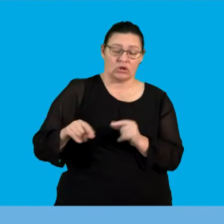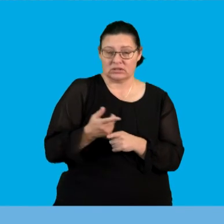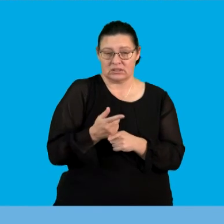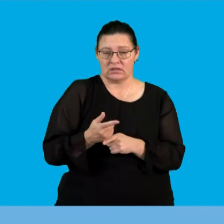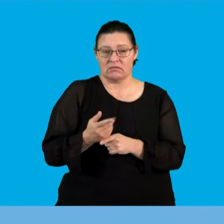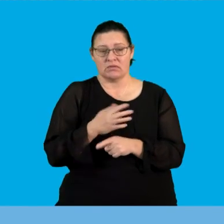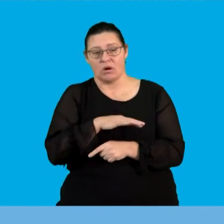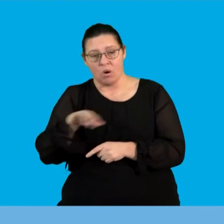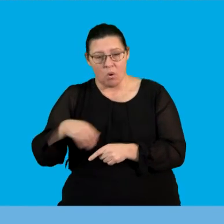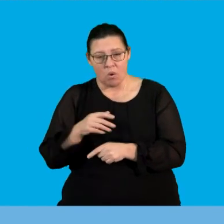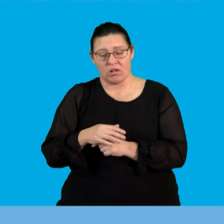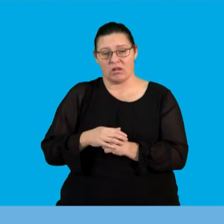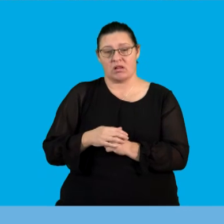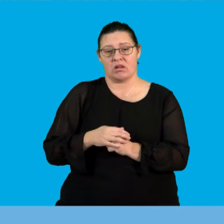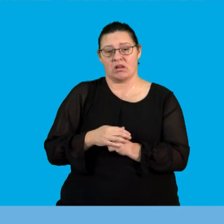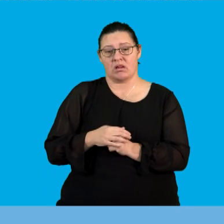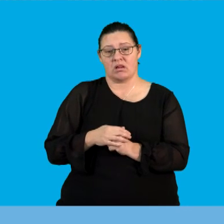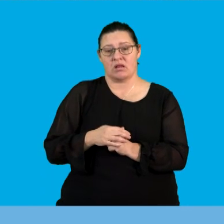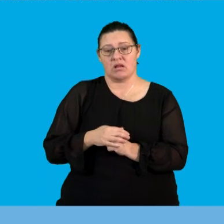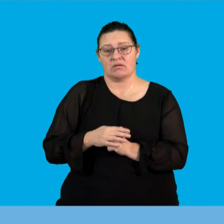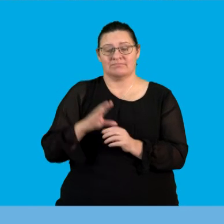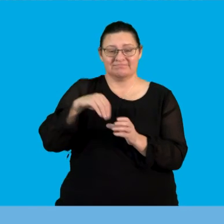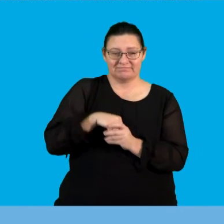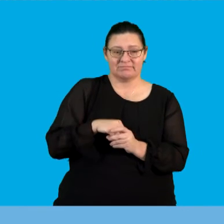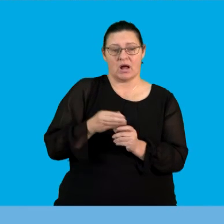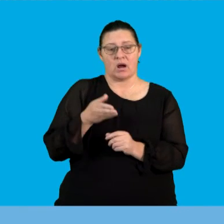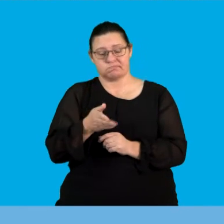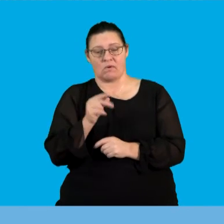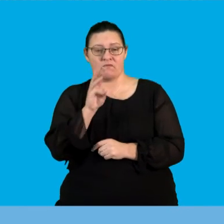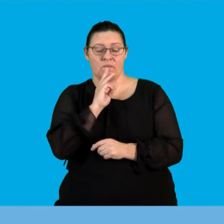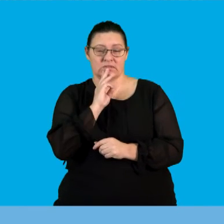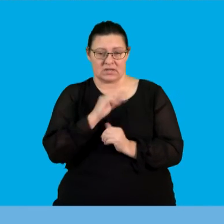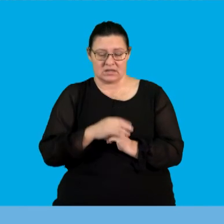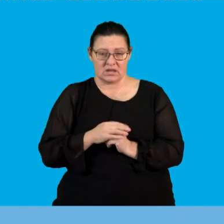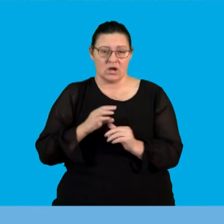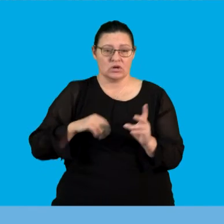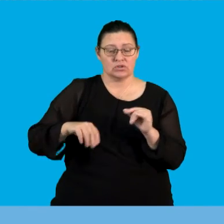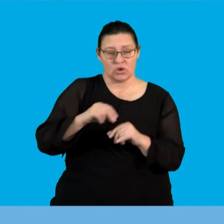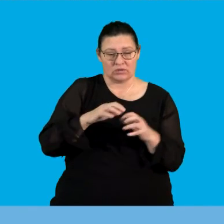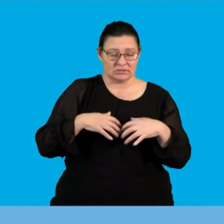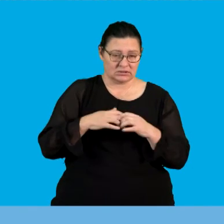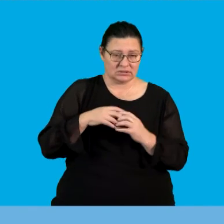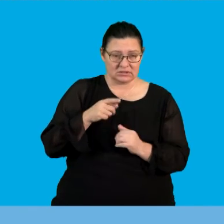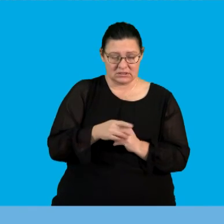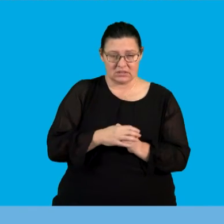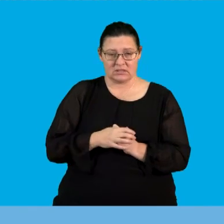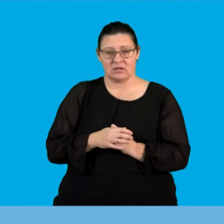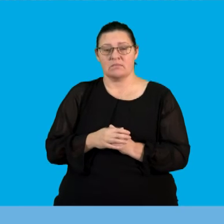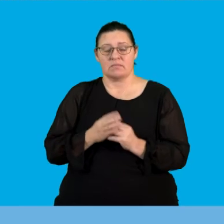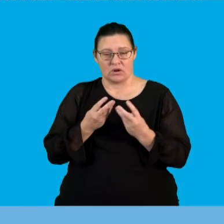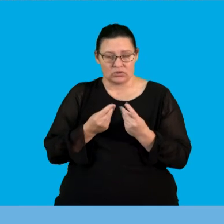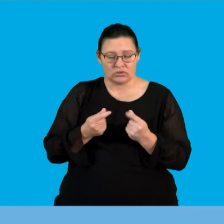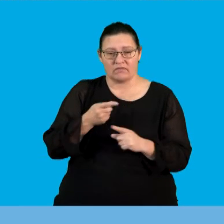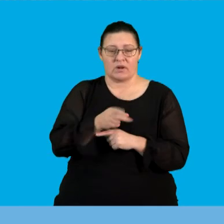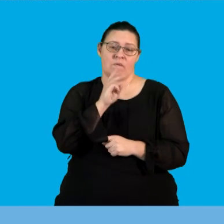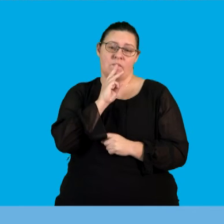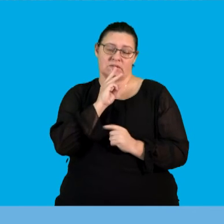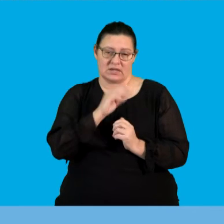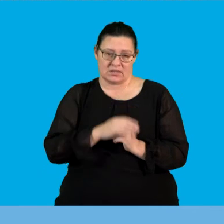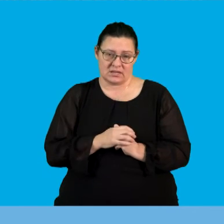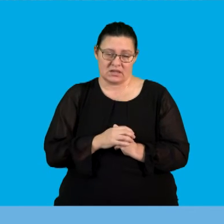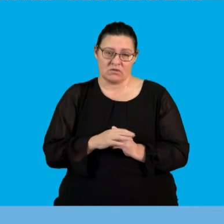solids. They all occur in the presence of water. So the salt that is being formed there, it is going to be dissolved in that